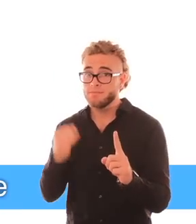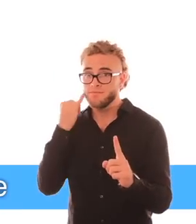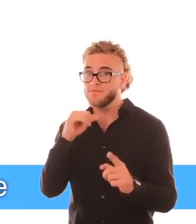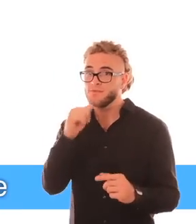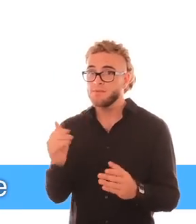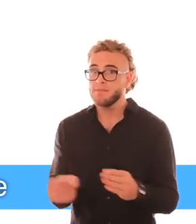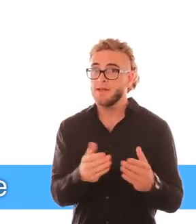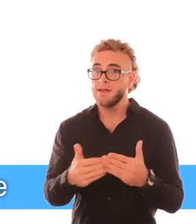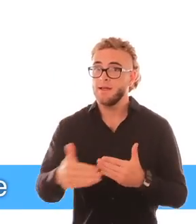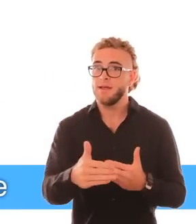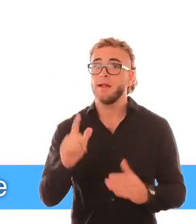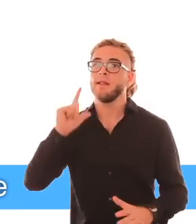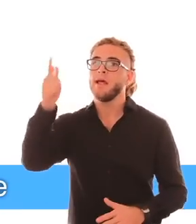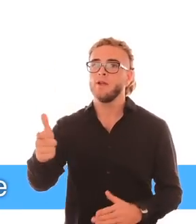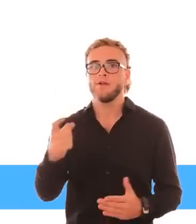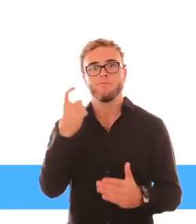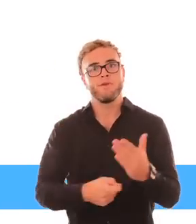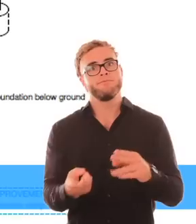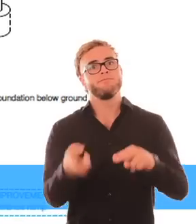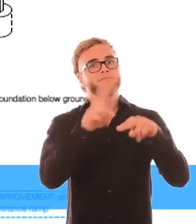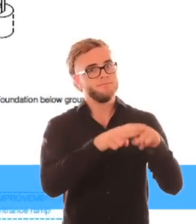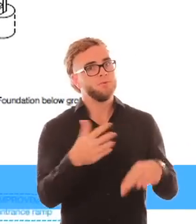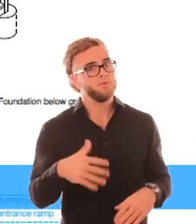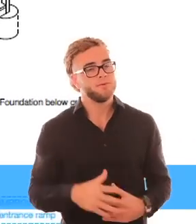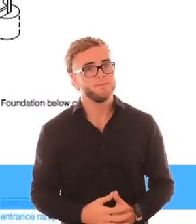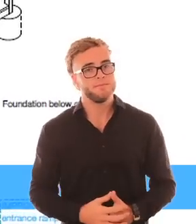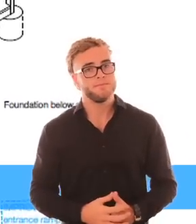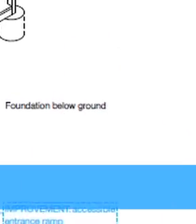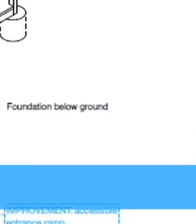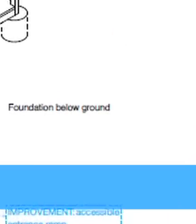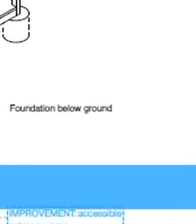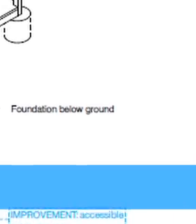we don't plan ahead, the cost will be much higher later on.